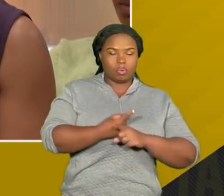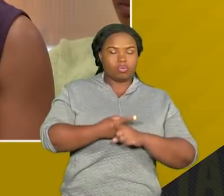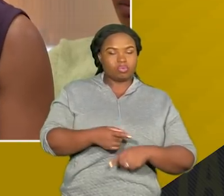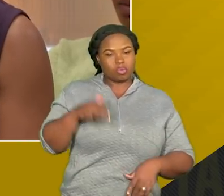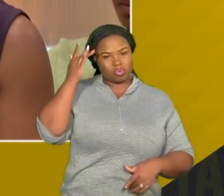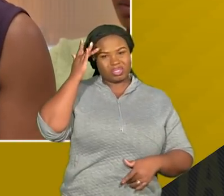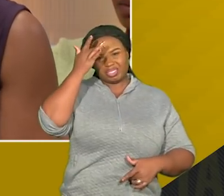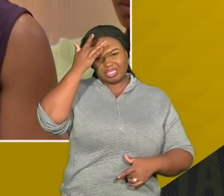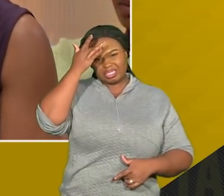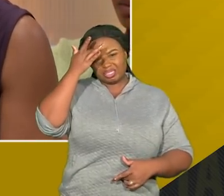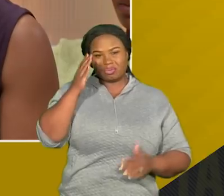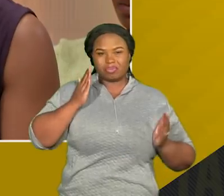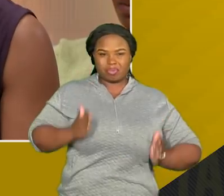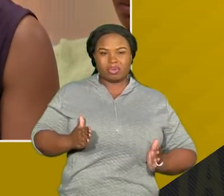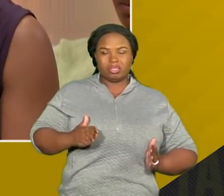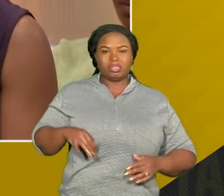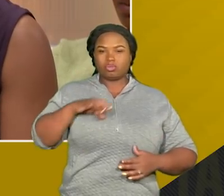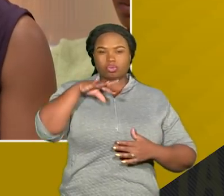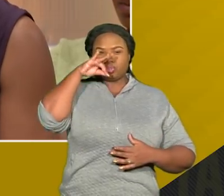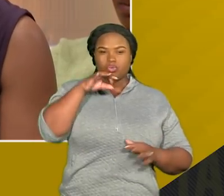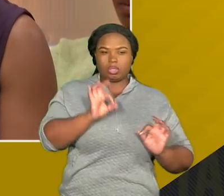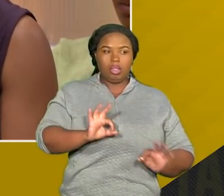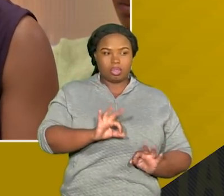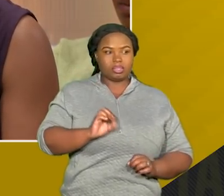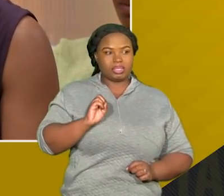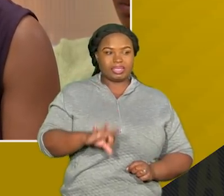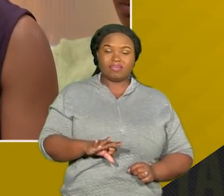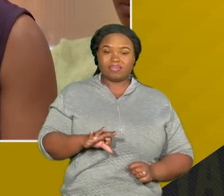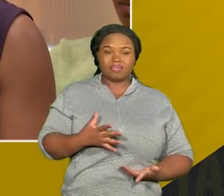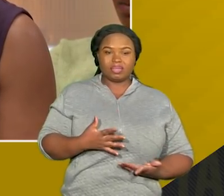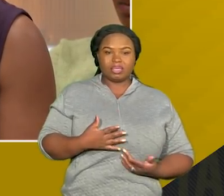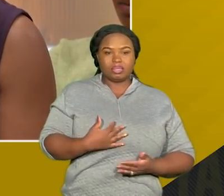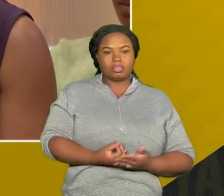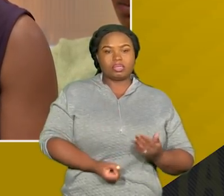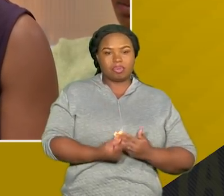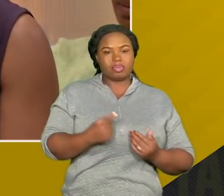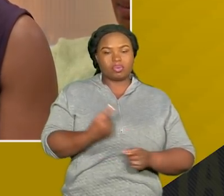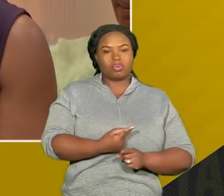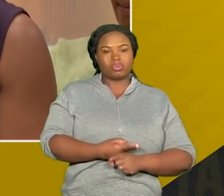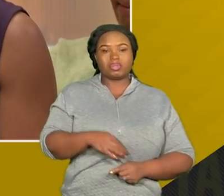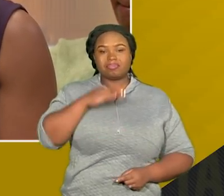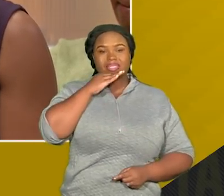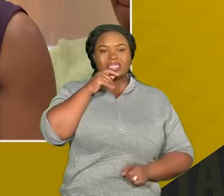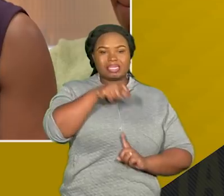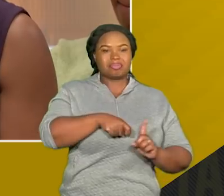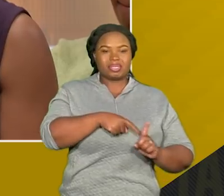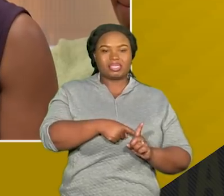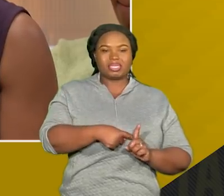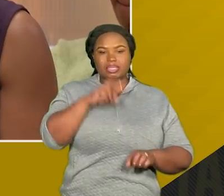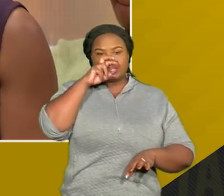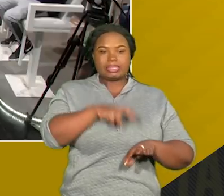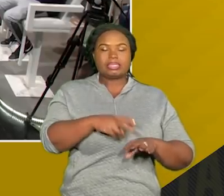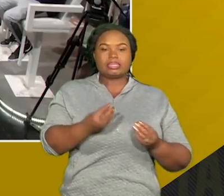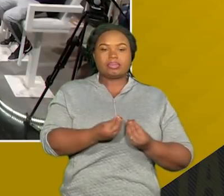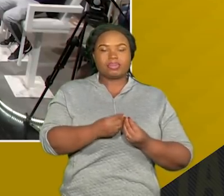as well. Kutubula ngomzimba and not ngomoya. So if it was taken away by doing a ceremony, it goes towards that lomuntu lona needed something that has to do